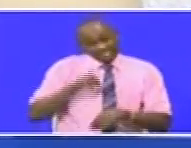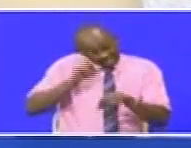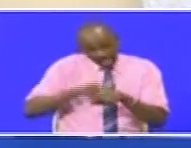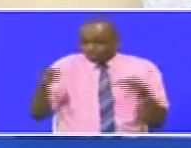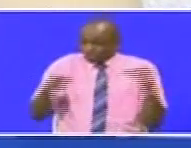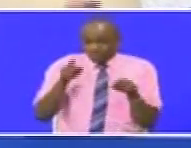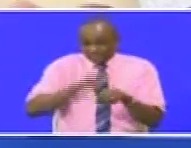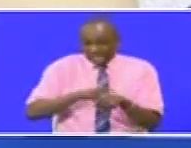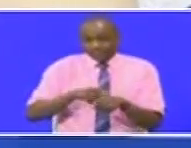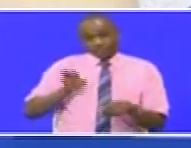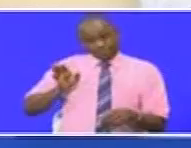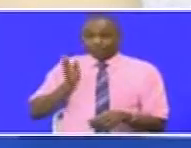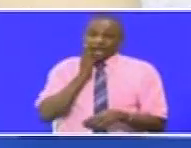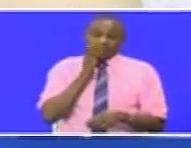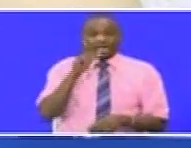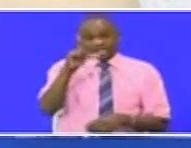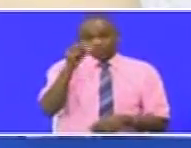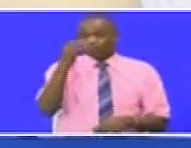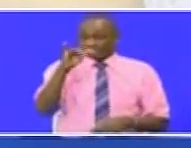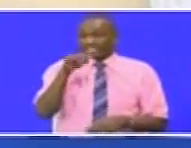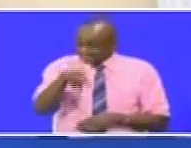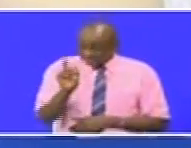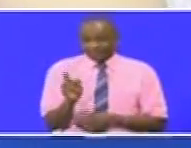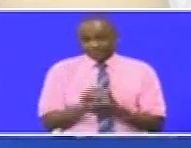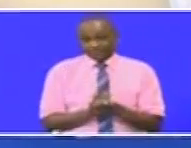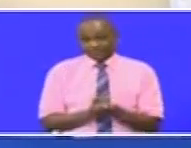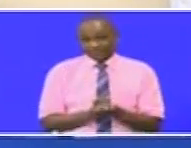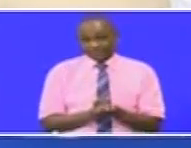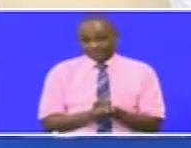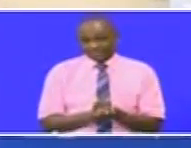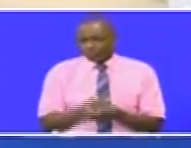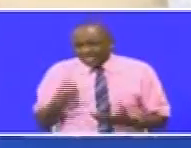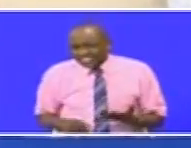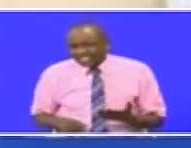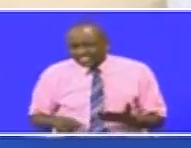while, Mama Lucy, you know, second, said what?